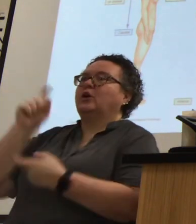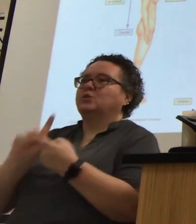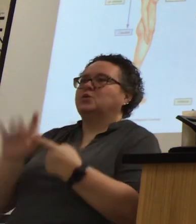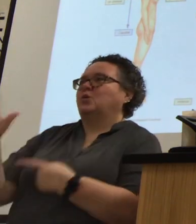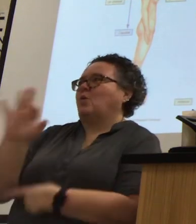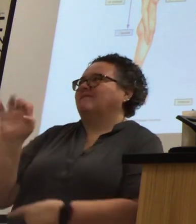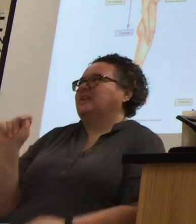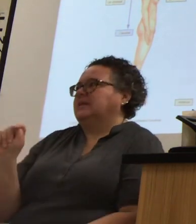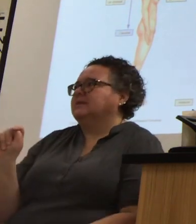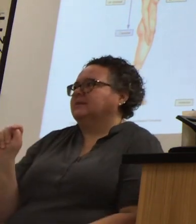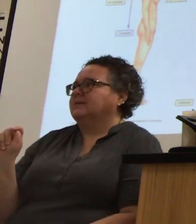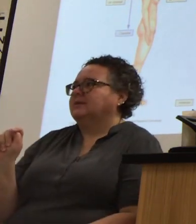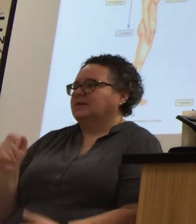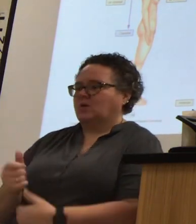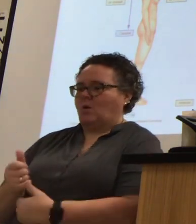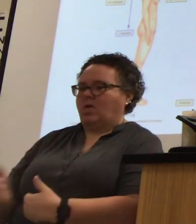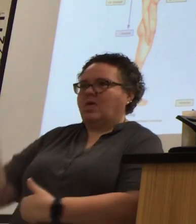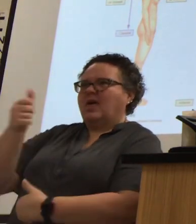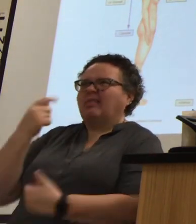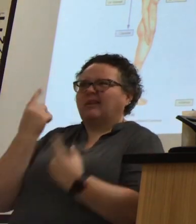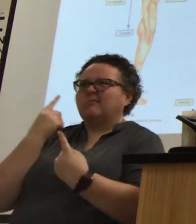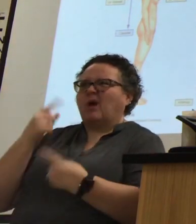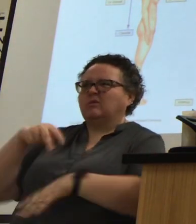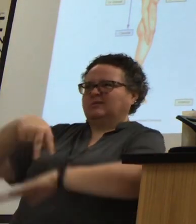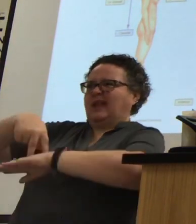Again, these are the relative terms here.